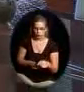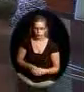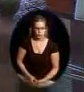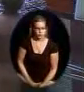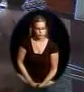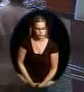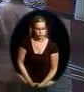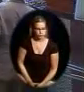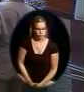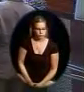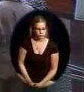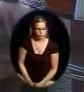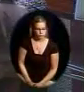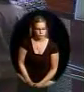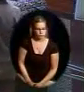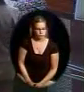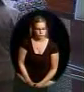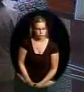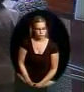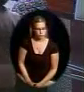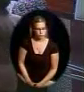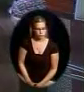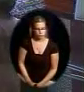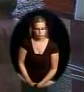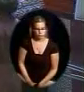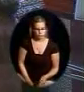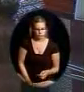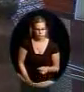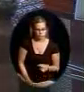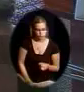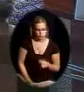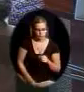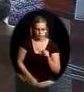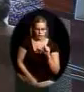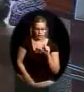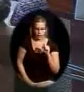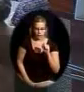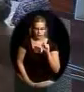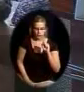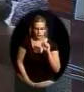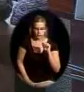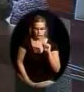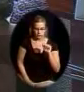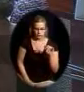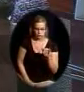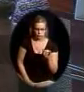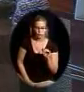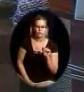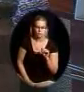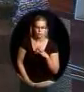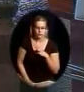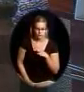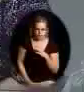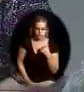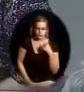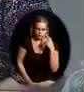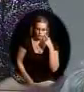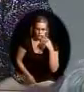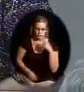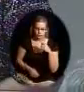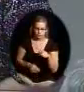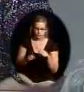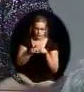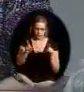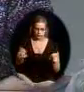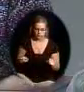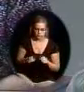SAT scores, if you have that kind of information as well. Pardon me? On SAT as well. Yes, I can get that as well for you. And I do think on your balanced